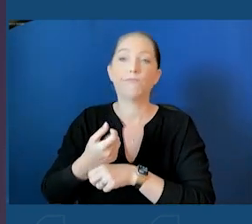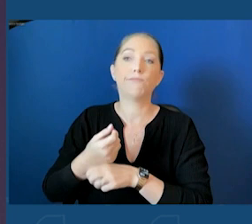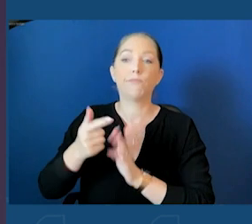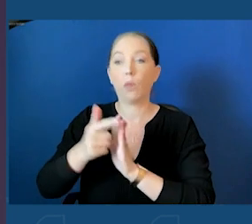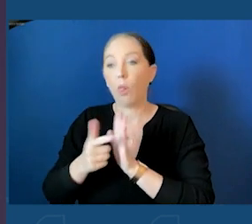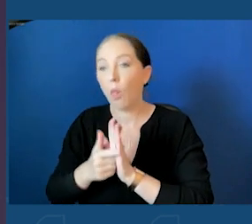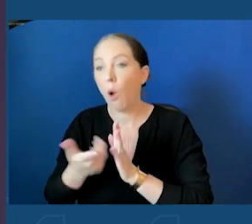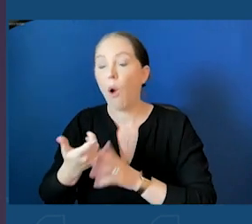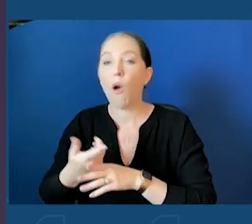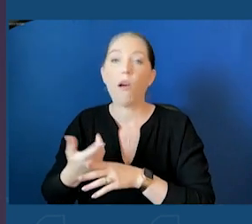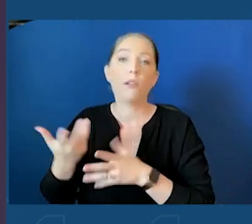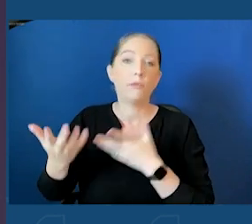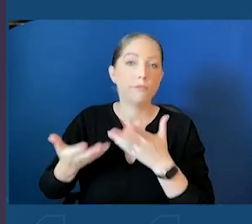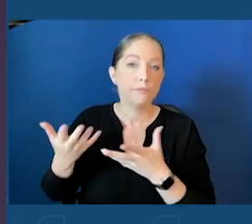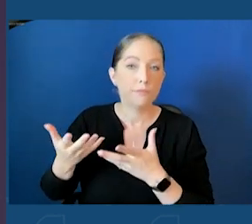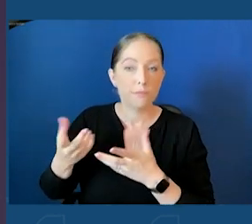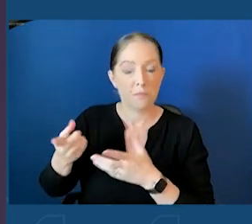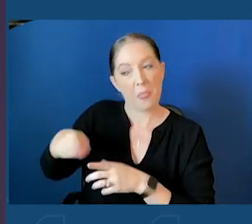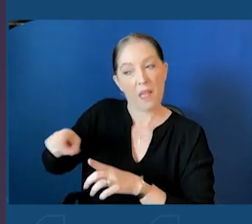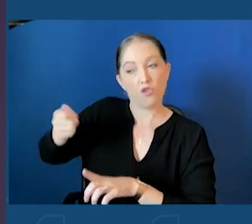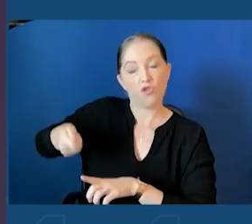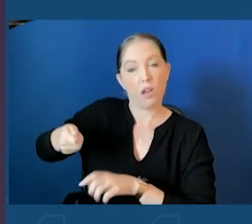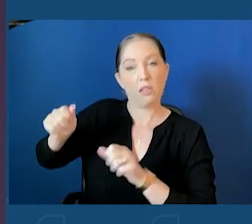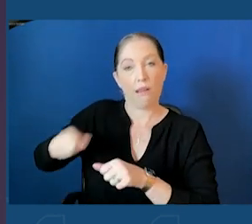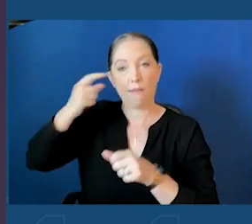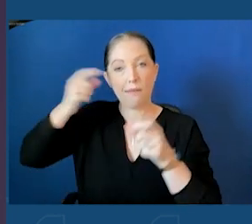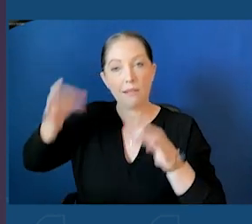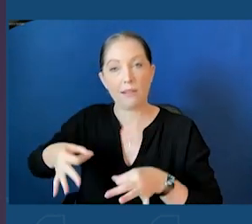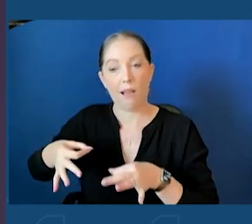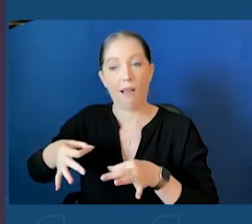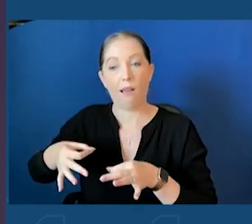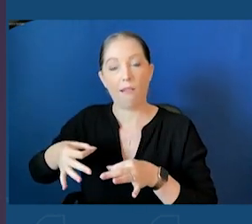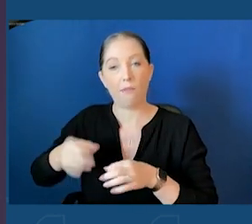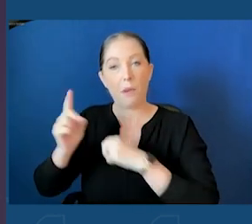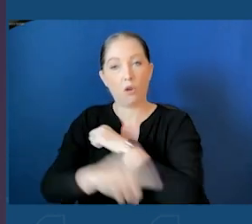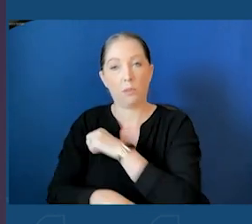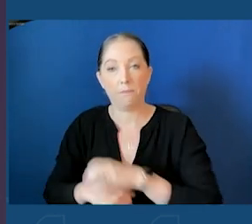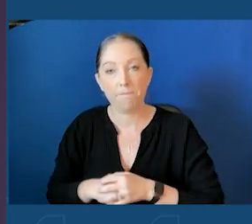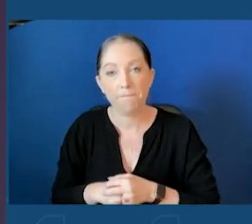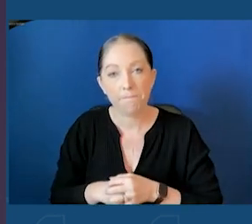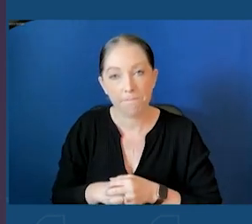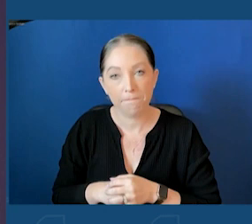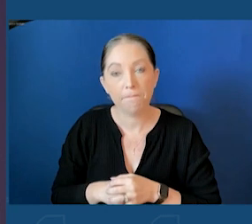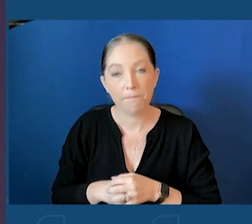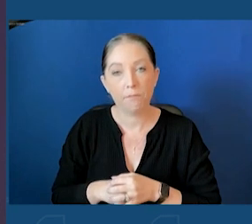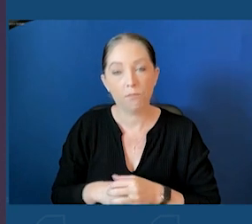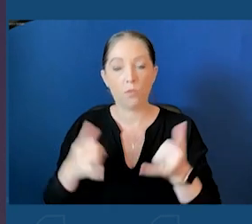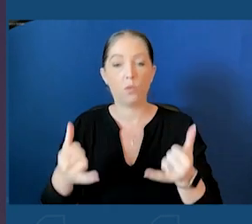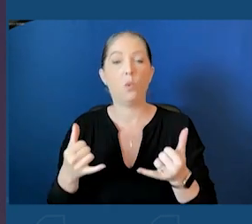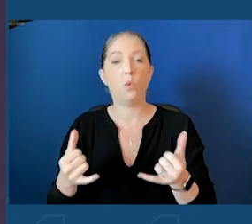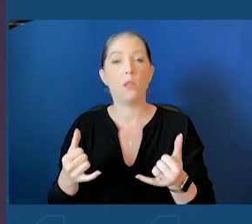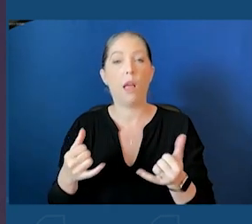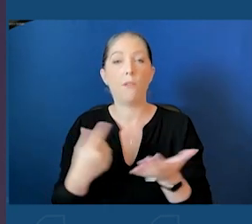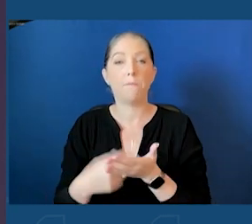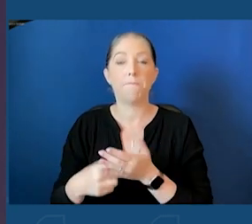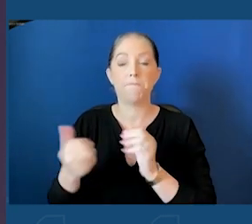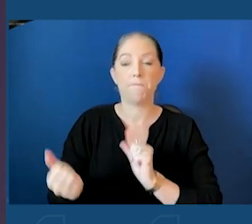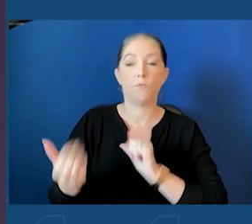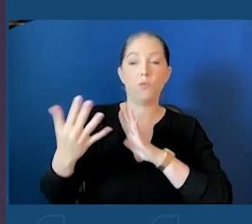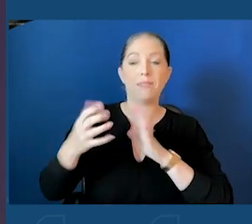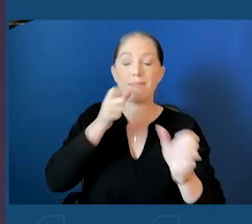That was so important. And now let's talk about addressing hate in our educational